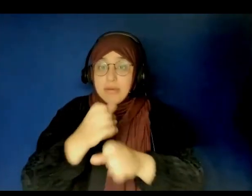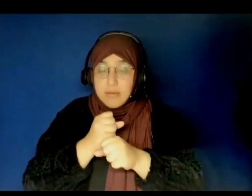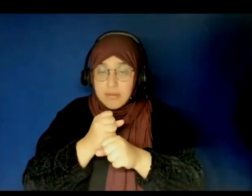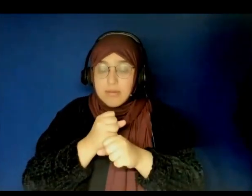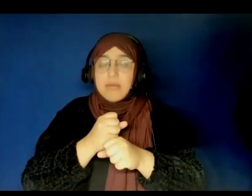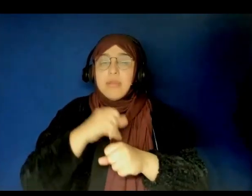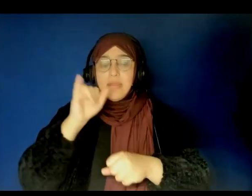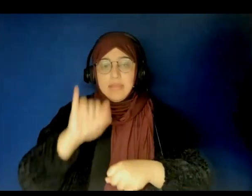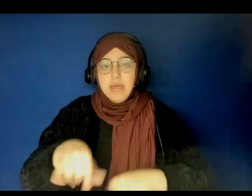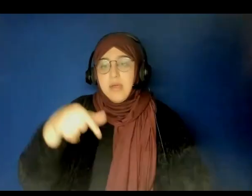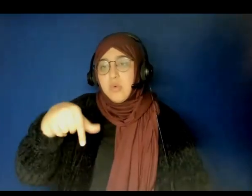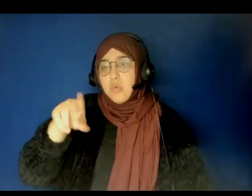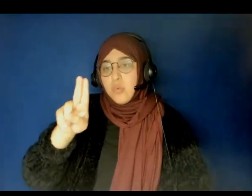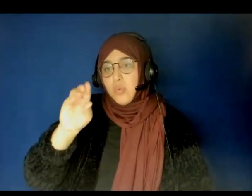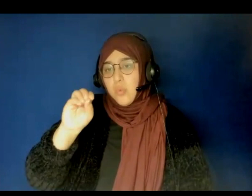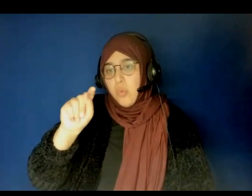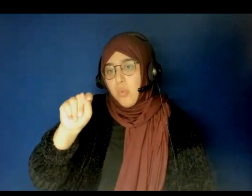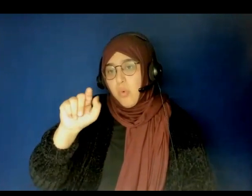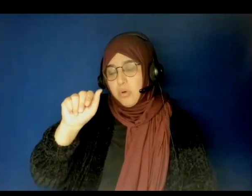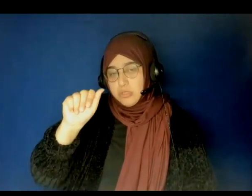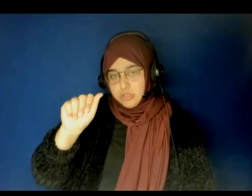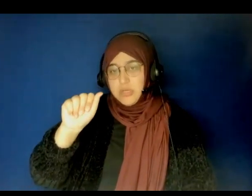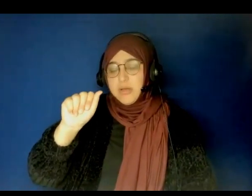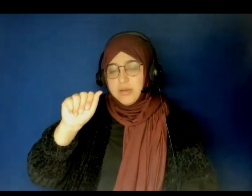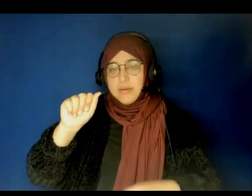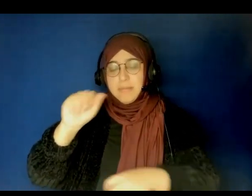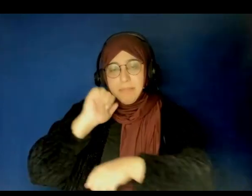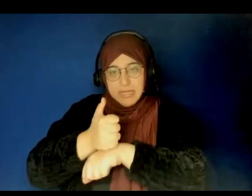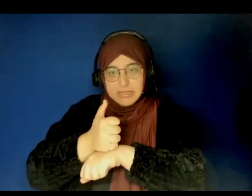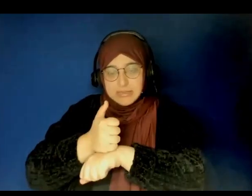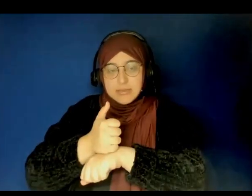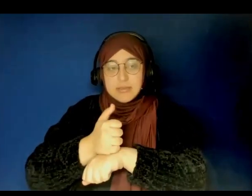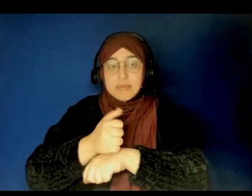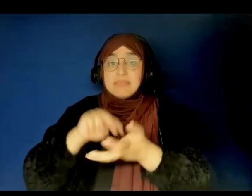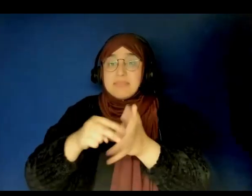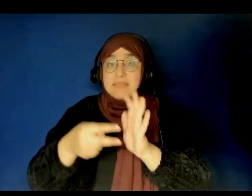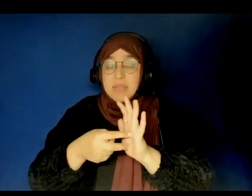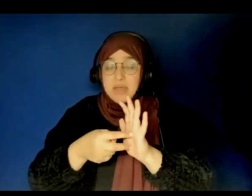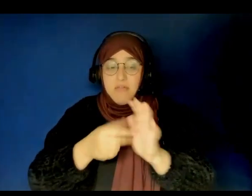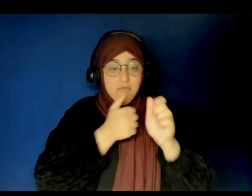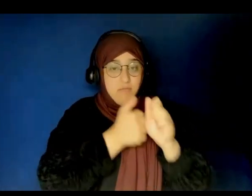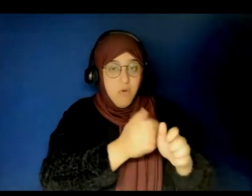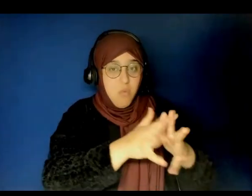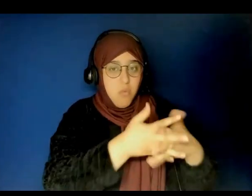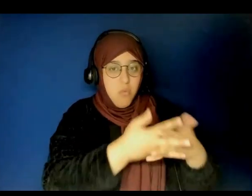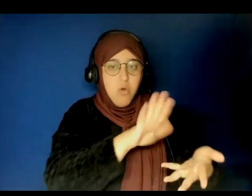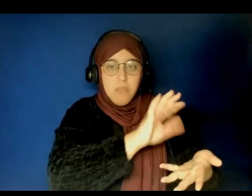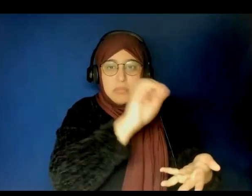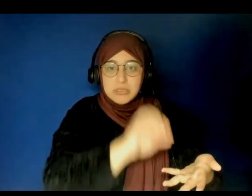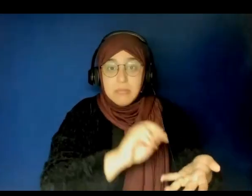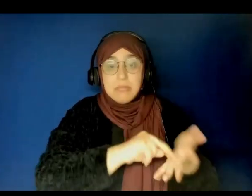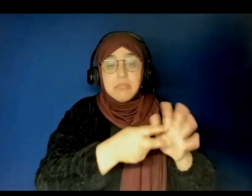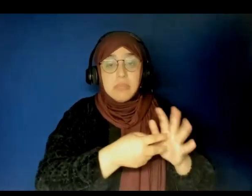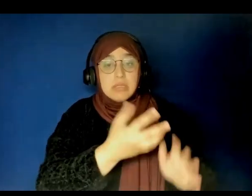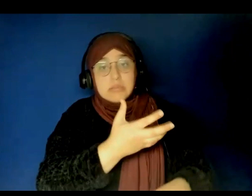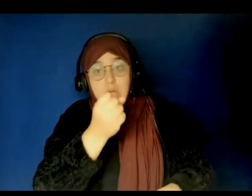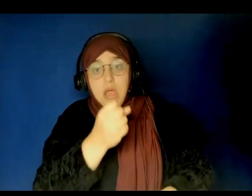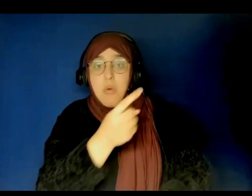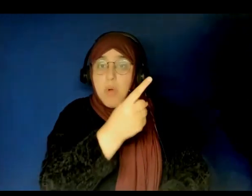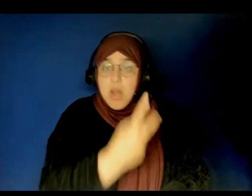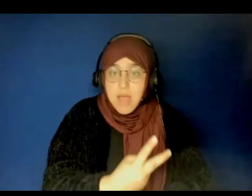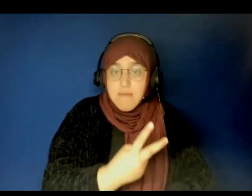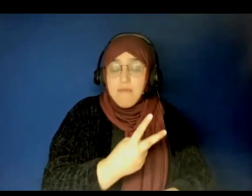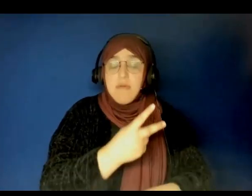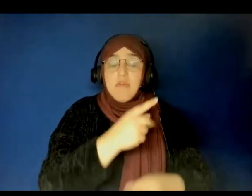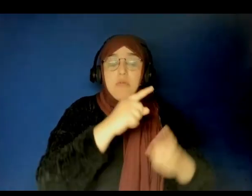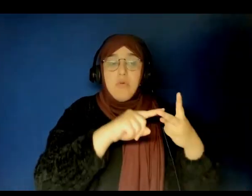quotient-based inheritors, meaning they take the percentage that's mentioned in the Quran. They take a half, or a third, or a fourth, or an